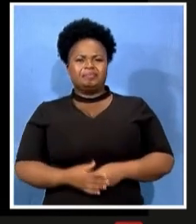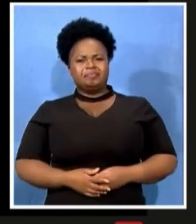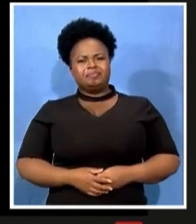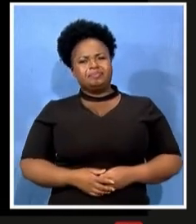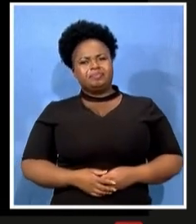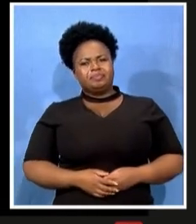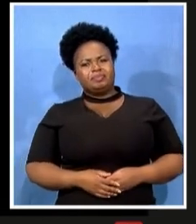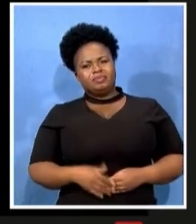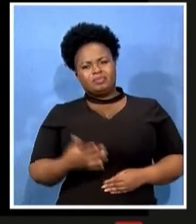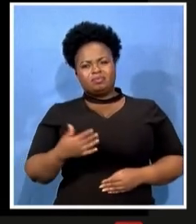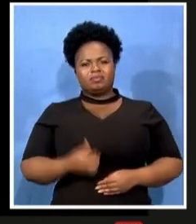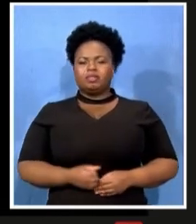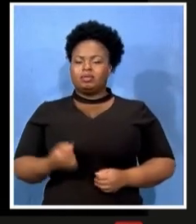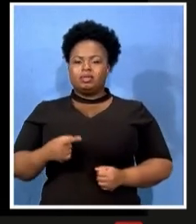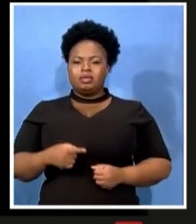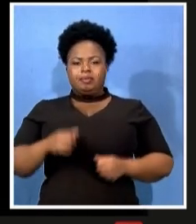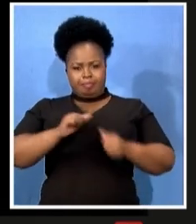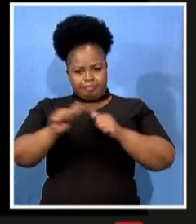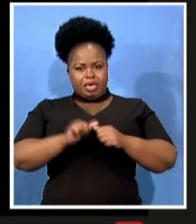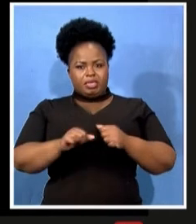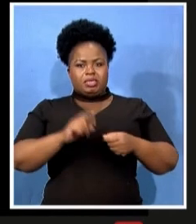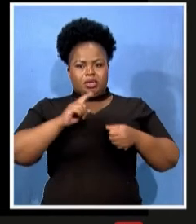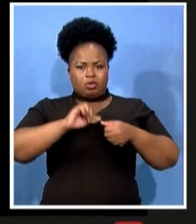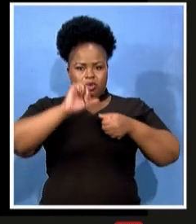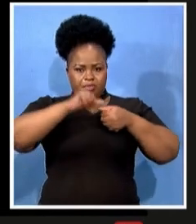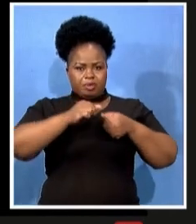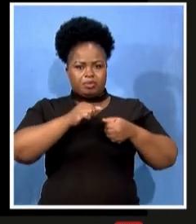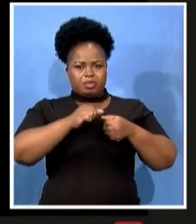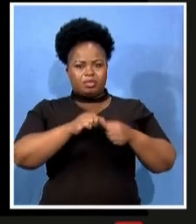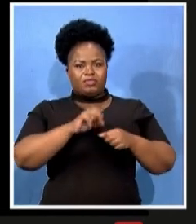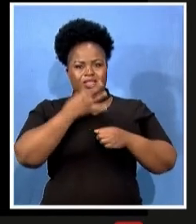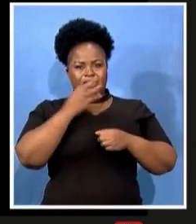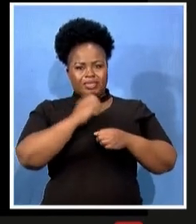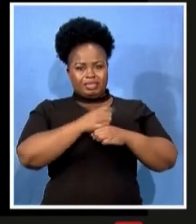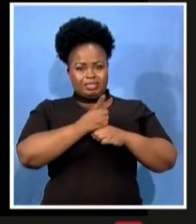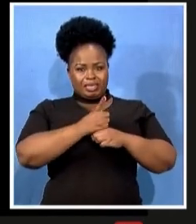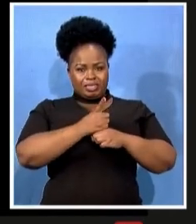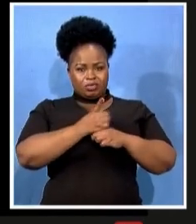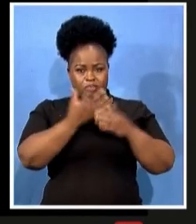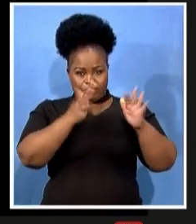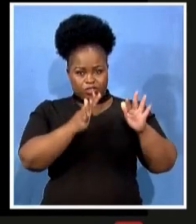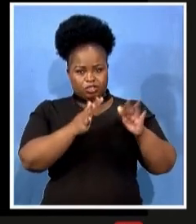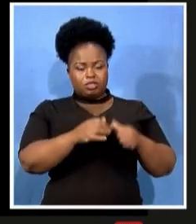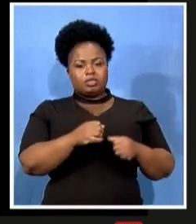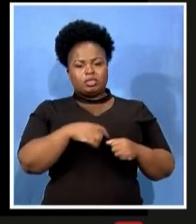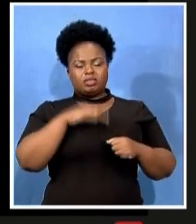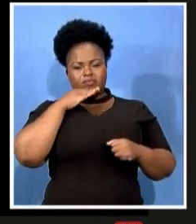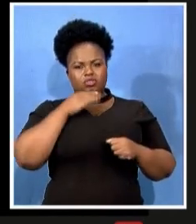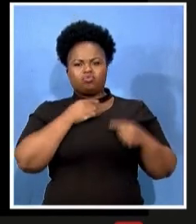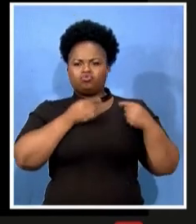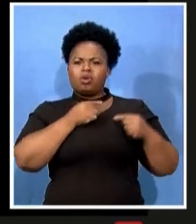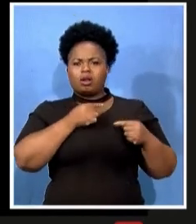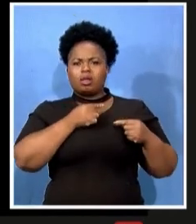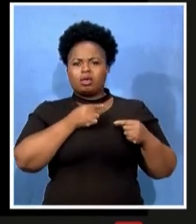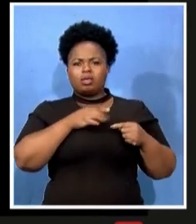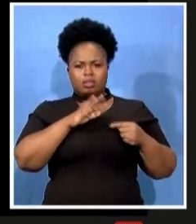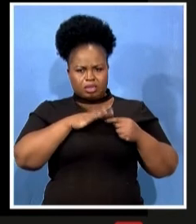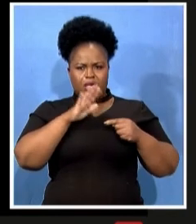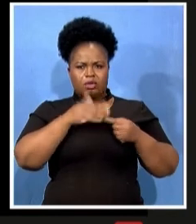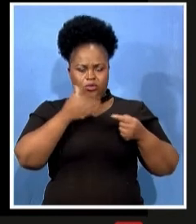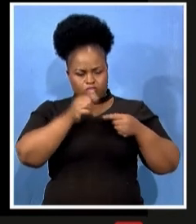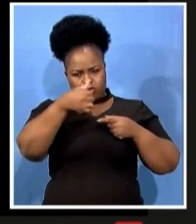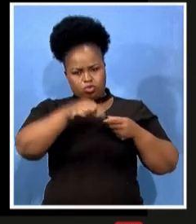If there's a pause of more than 30 seconds, I'll take it that you are struggling wherever you are, and then we'll move over to the next speaker. But if